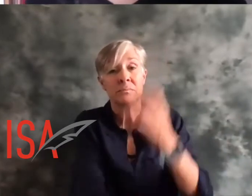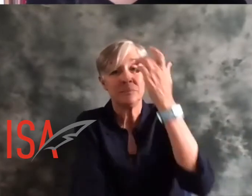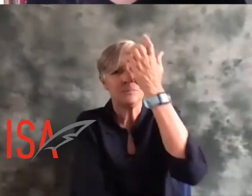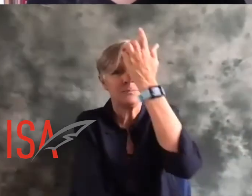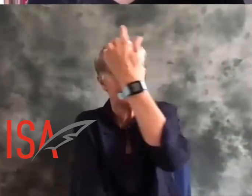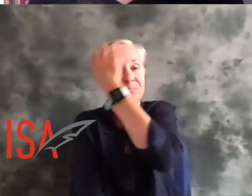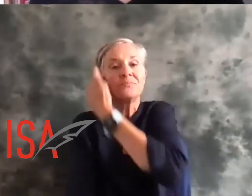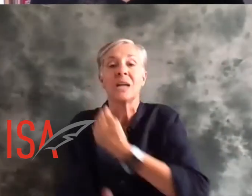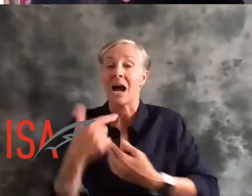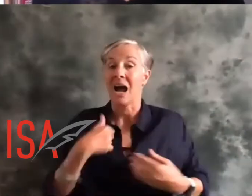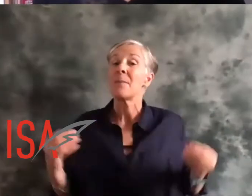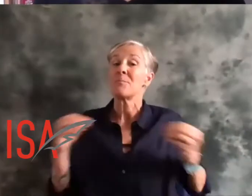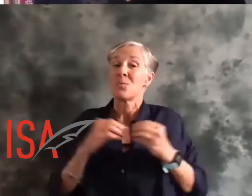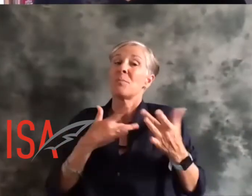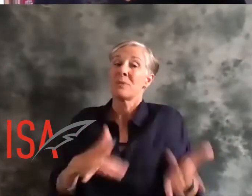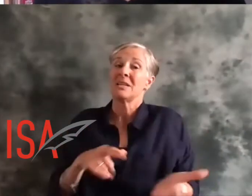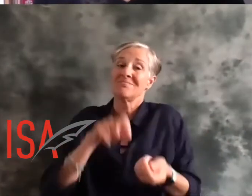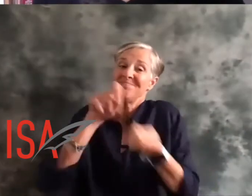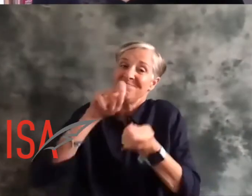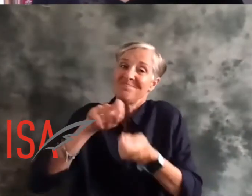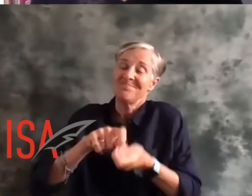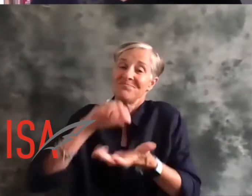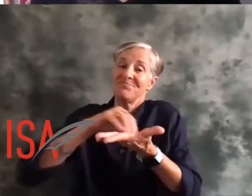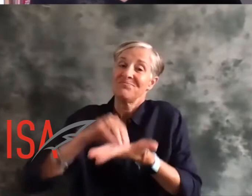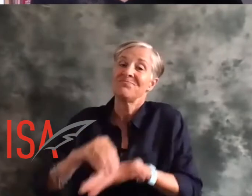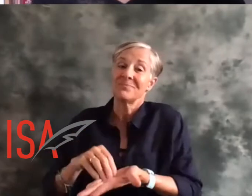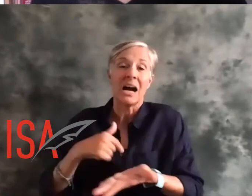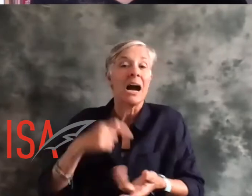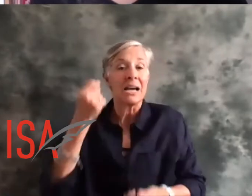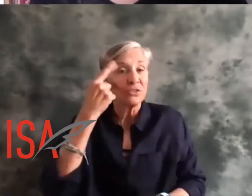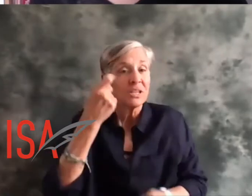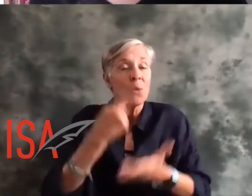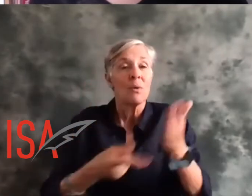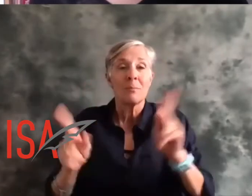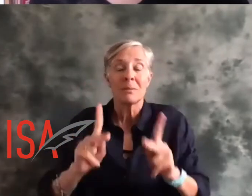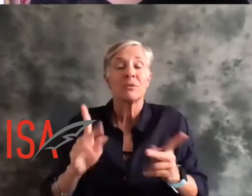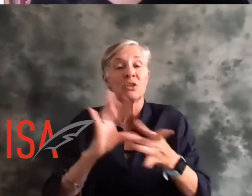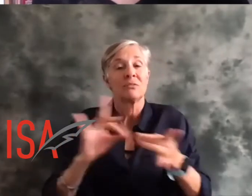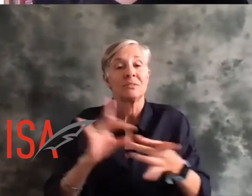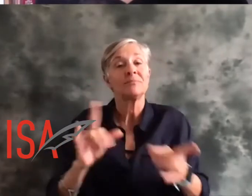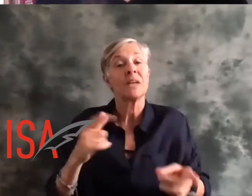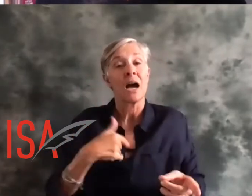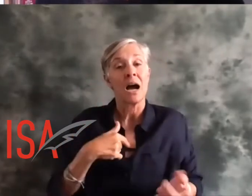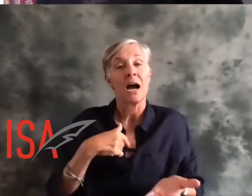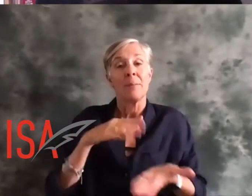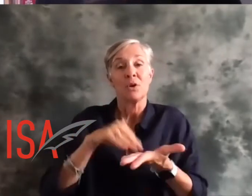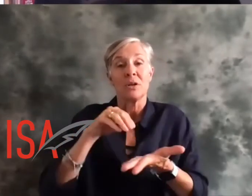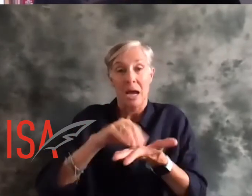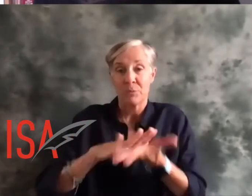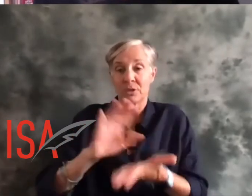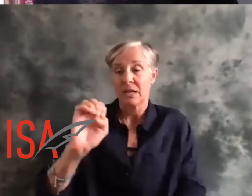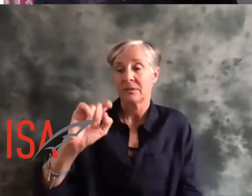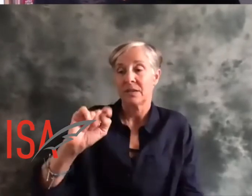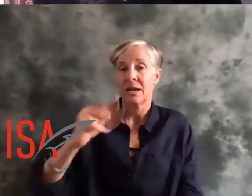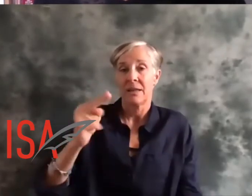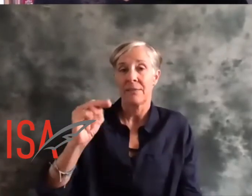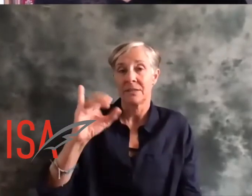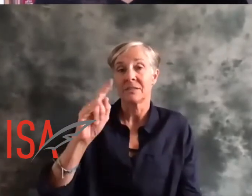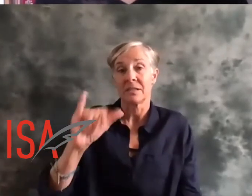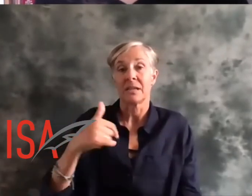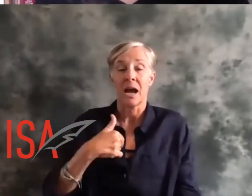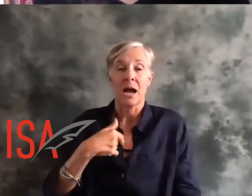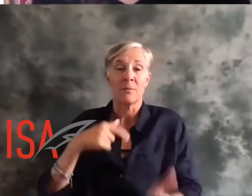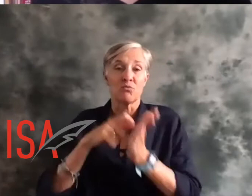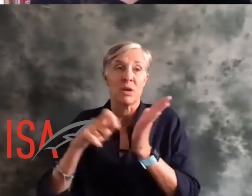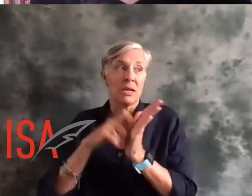I'm more heavy-handed, and I hear what folks are saying. I choose to put in at least the ethnicity because I'm writing specifically,